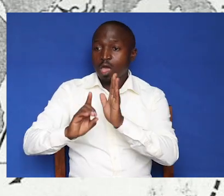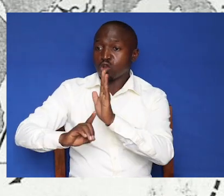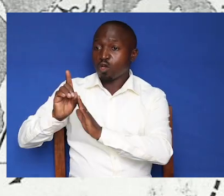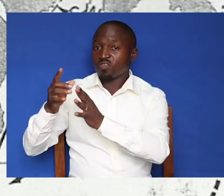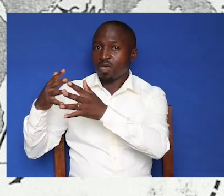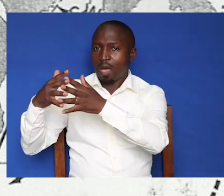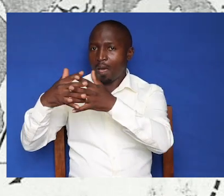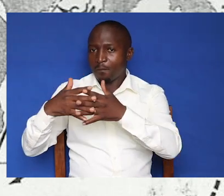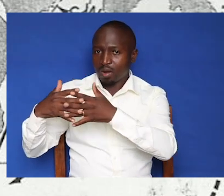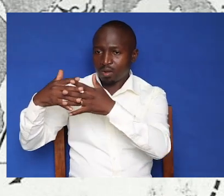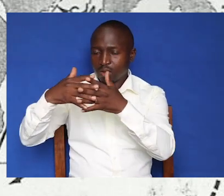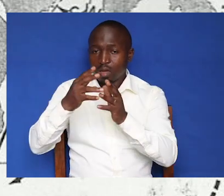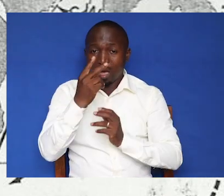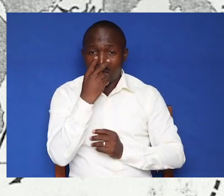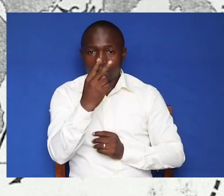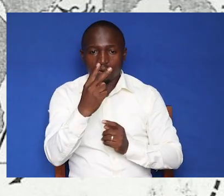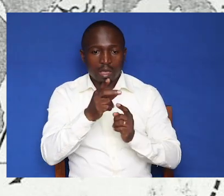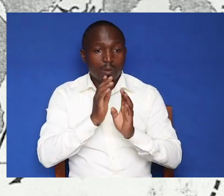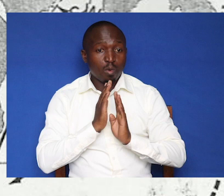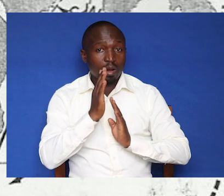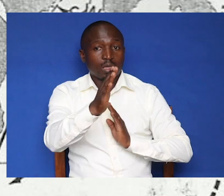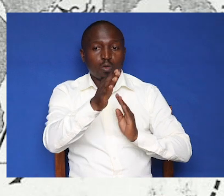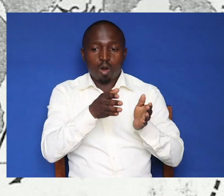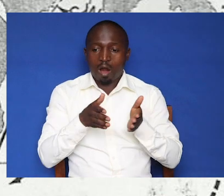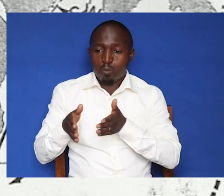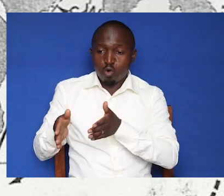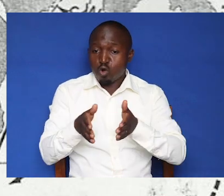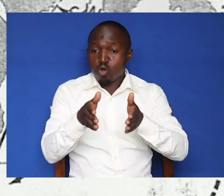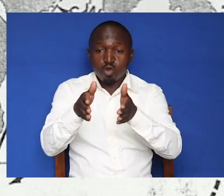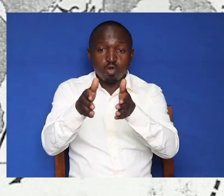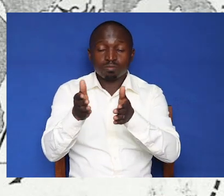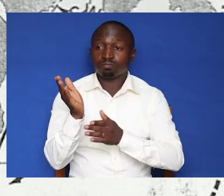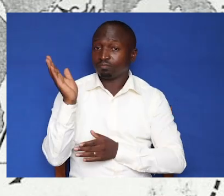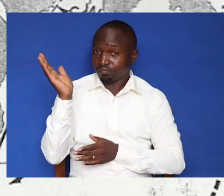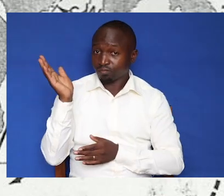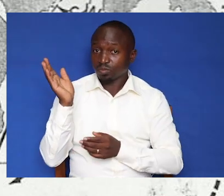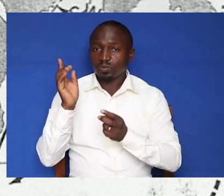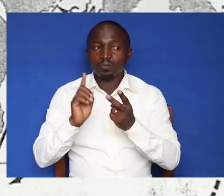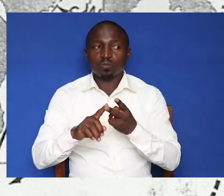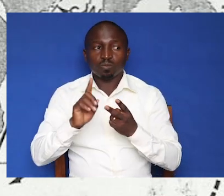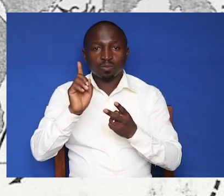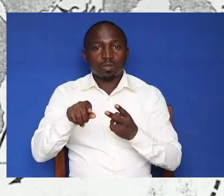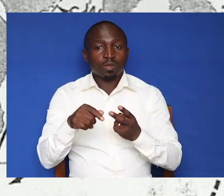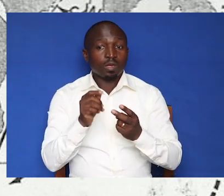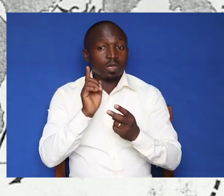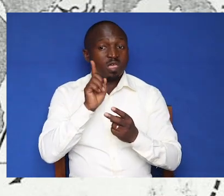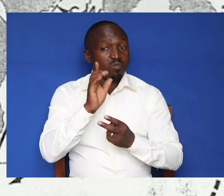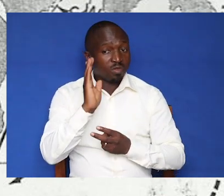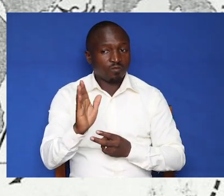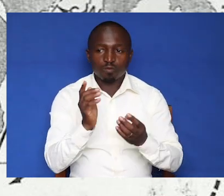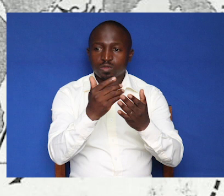Check the direction of the current. The current there has been determined by the shape